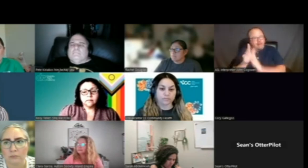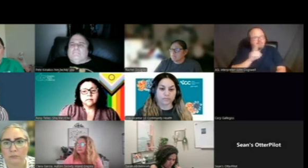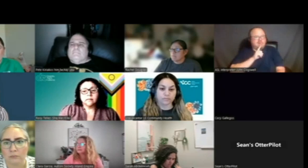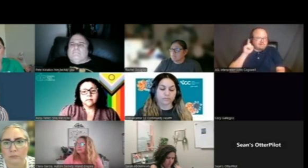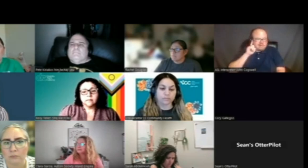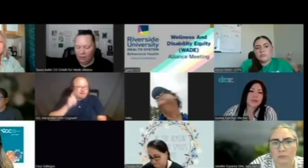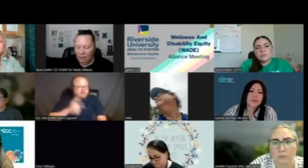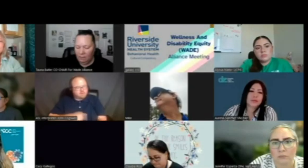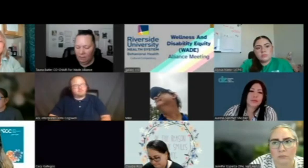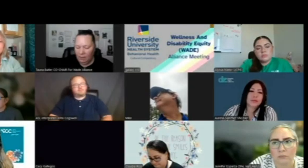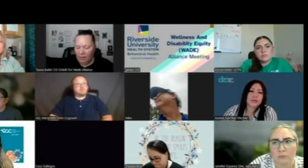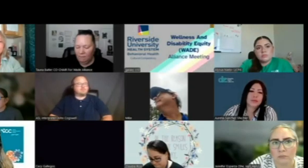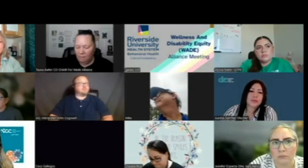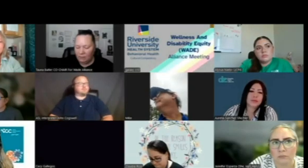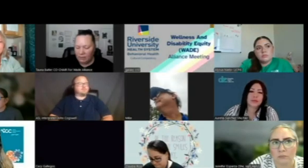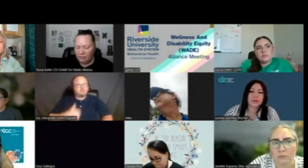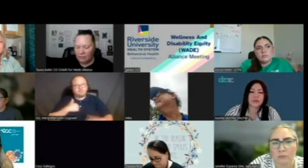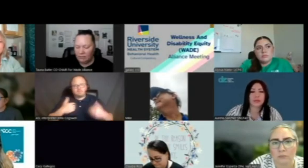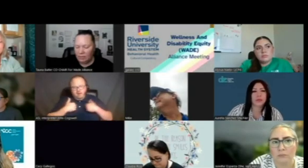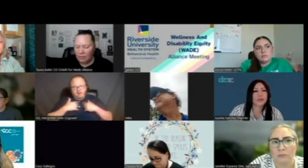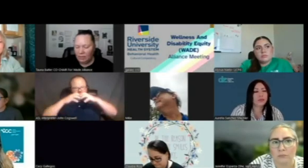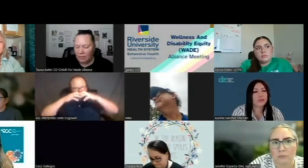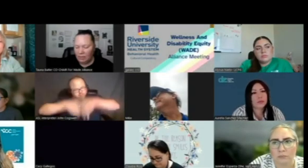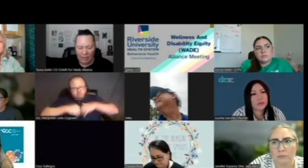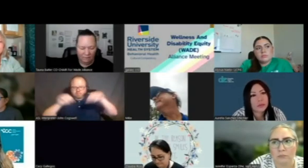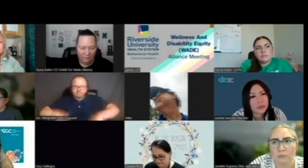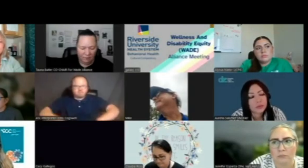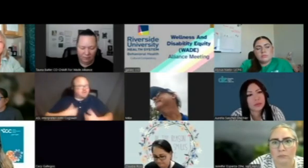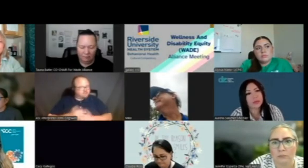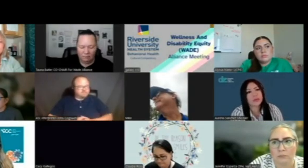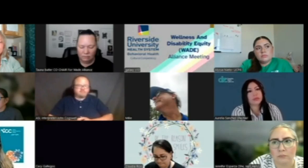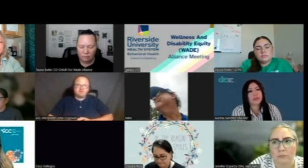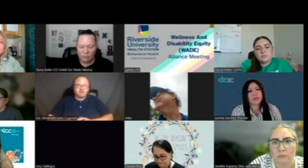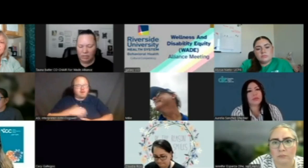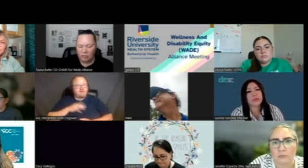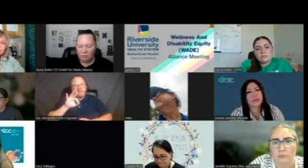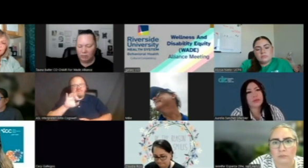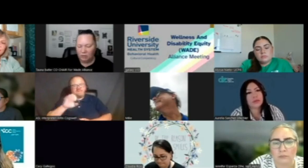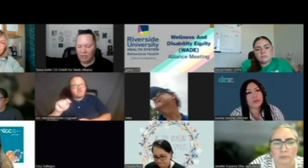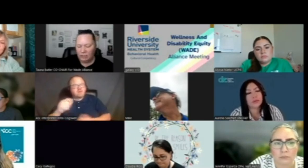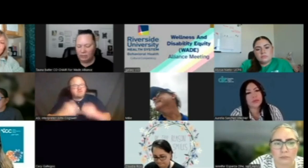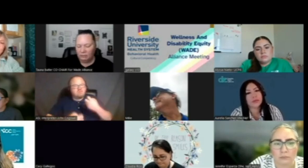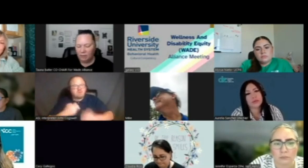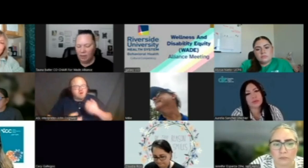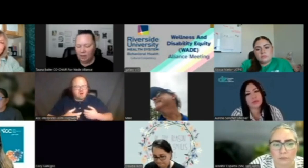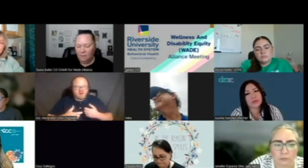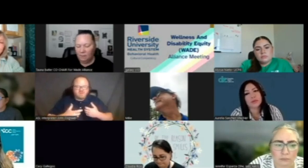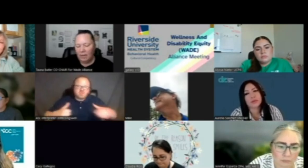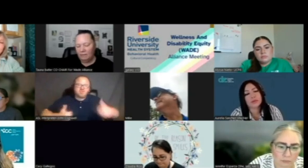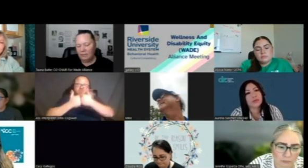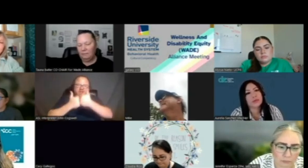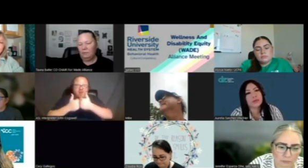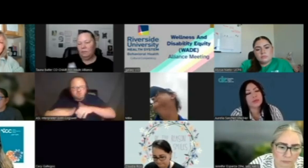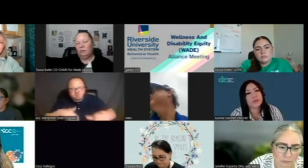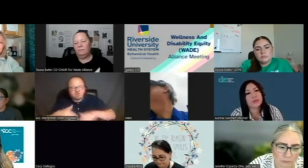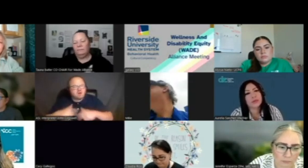I can have meltdowns. I have foot problems which challenge my coronation. But